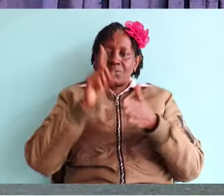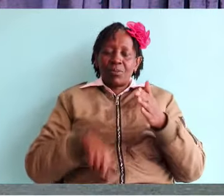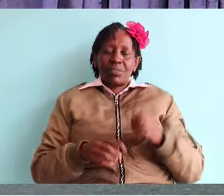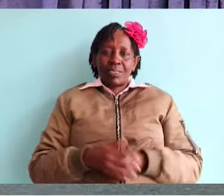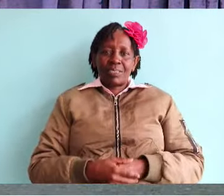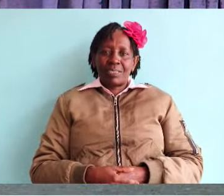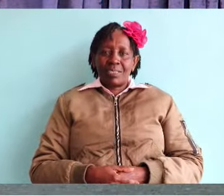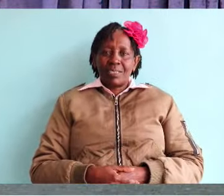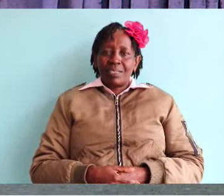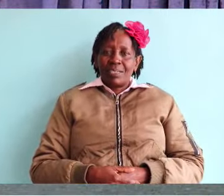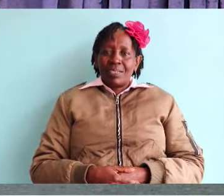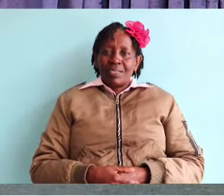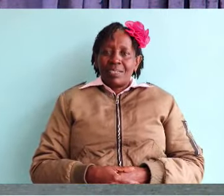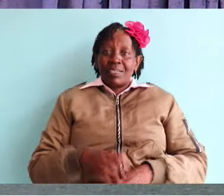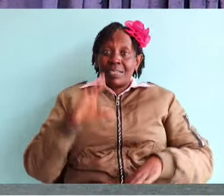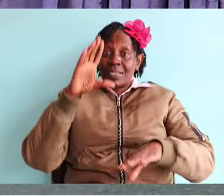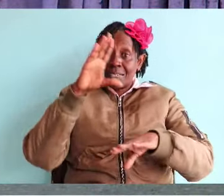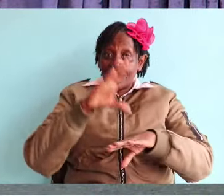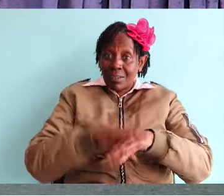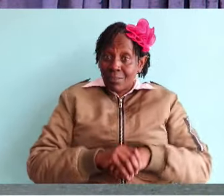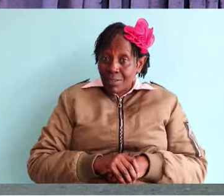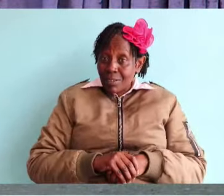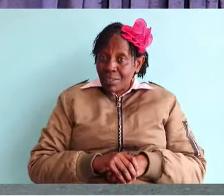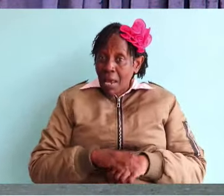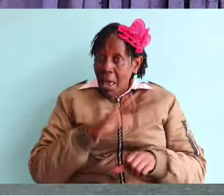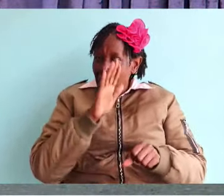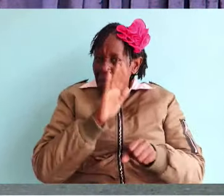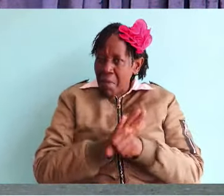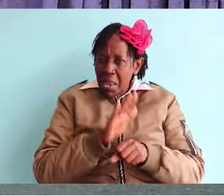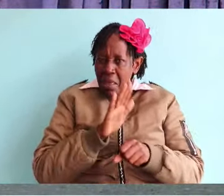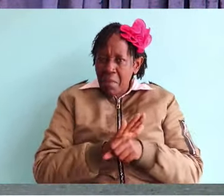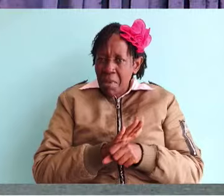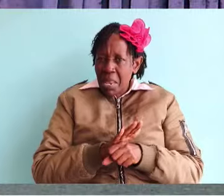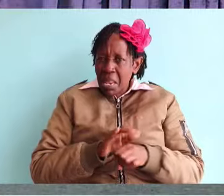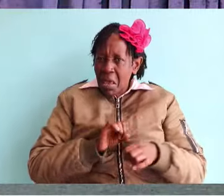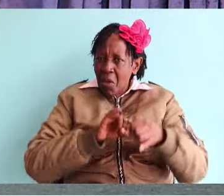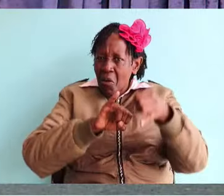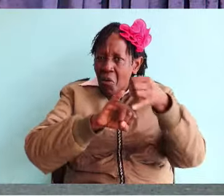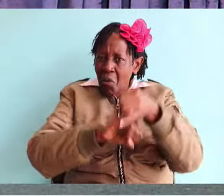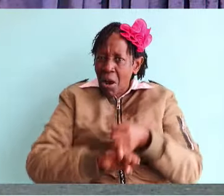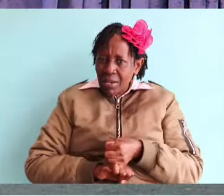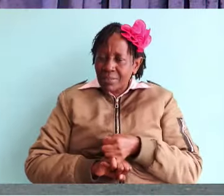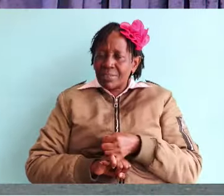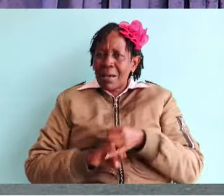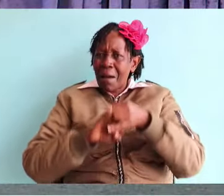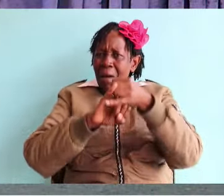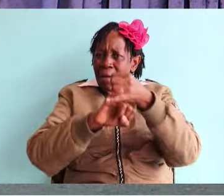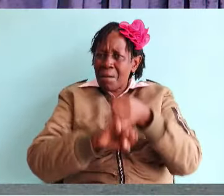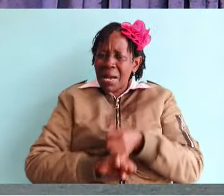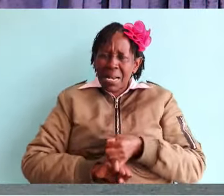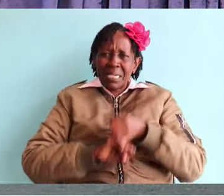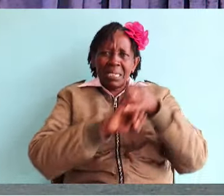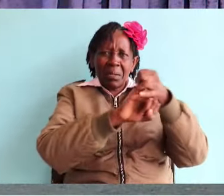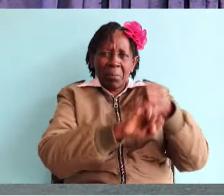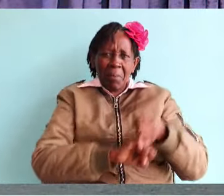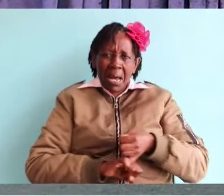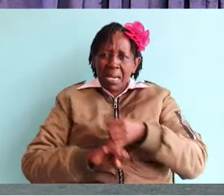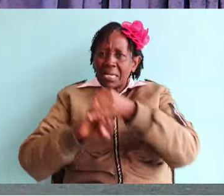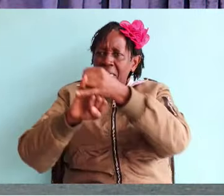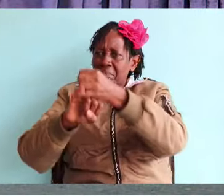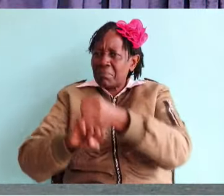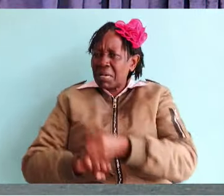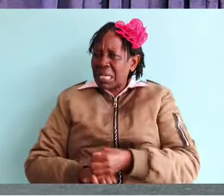actually got many wives, and he even married from the Canaanites, the Shechem, the people of